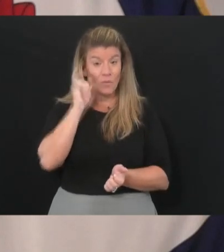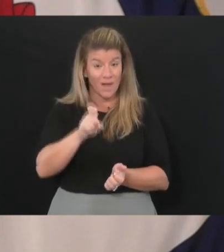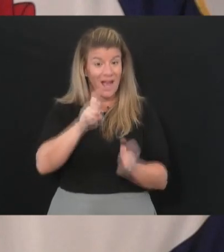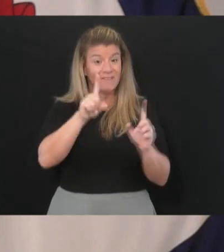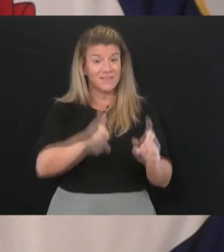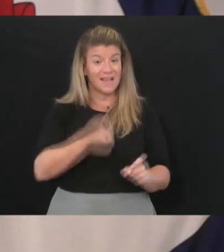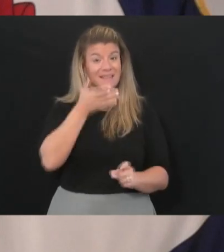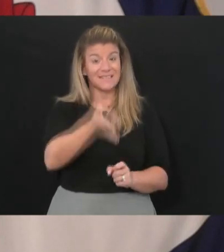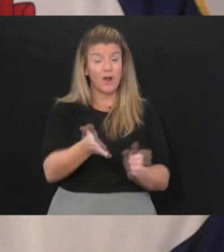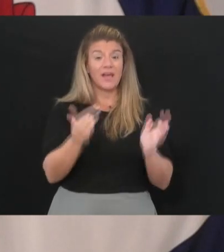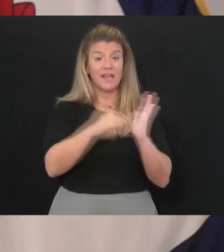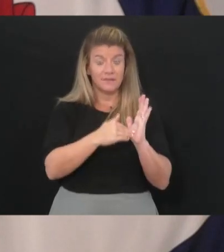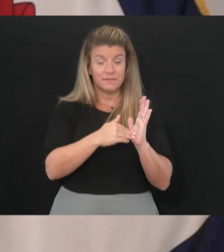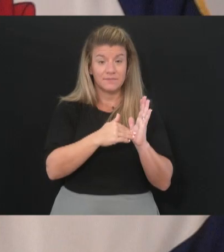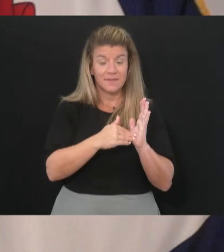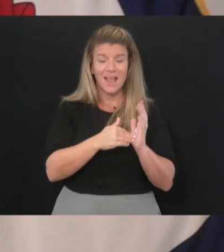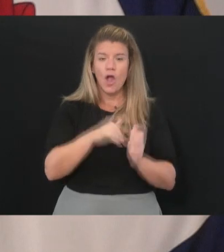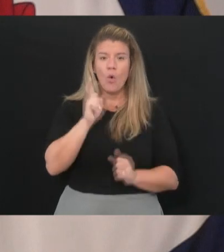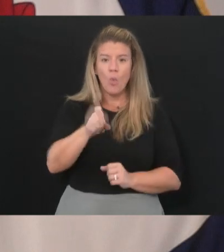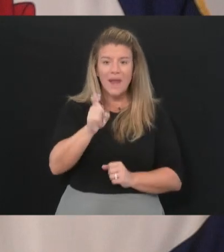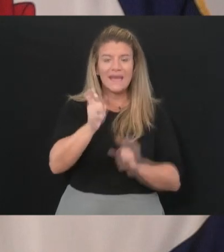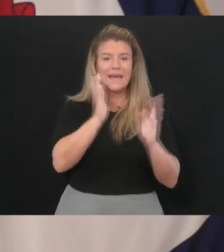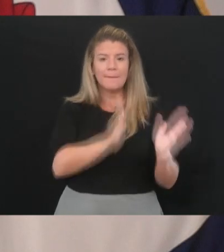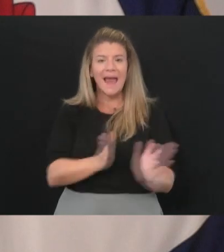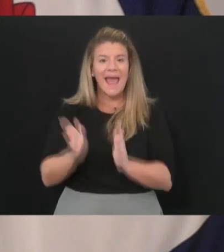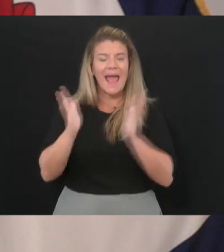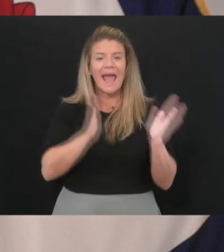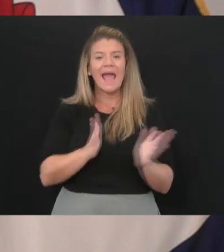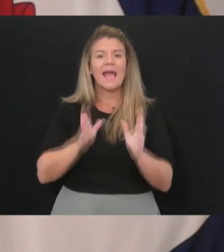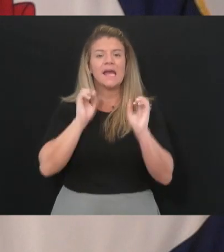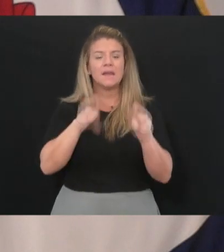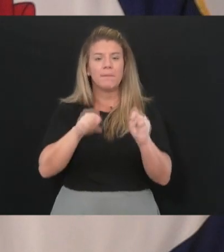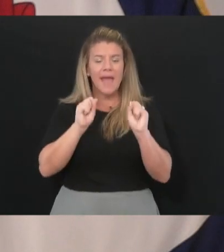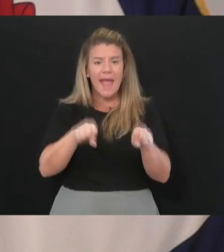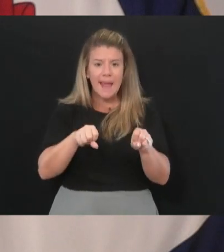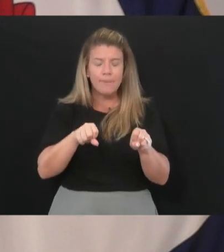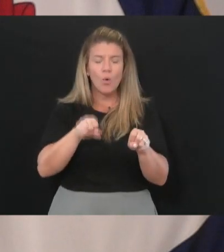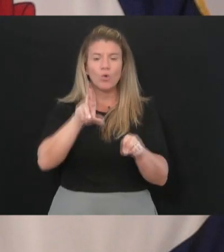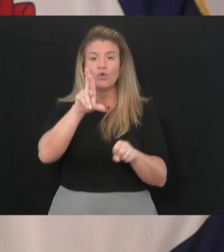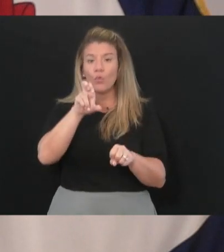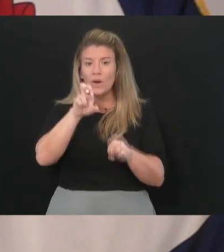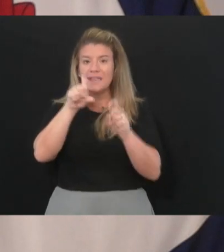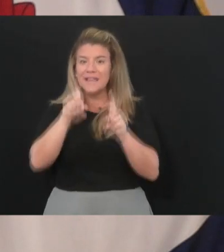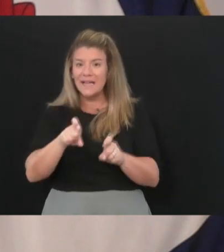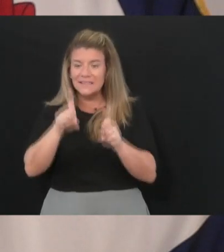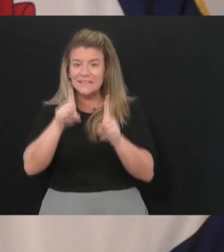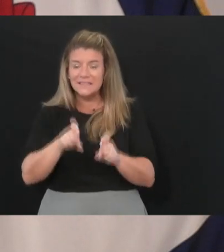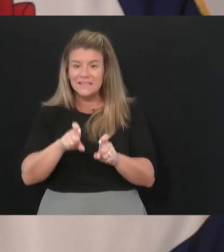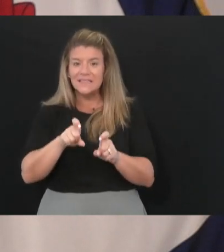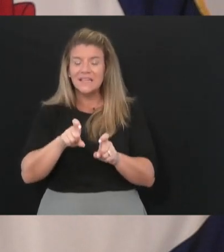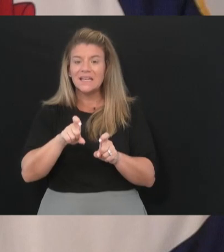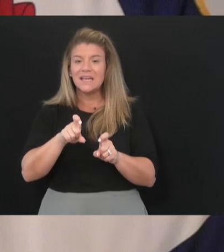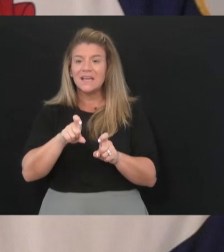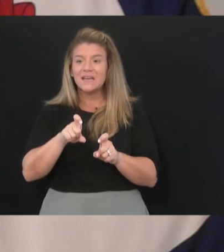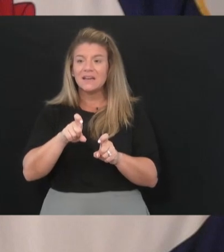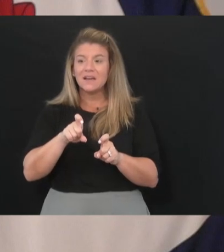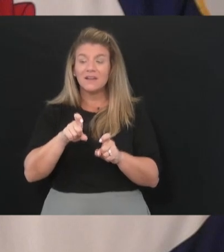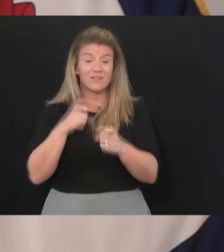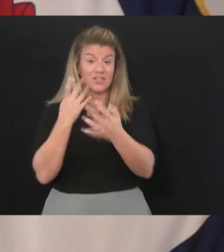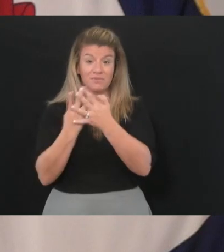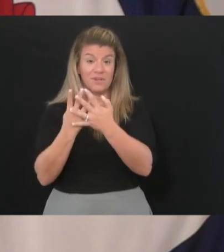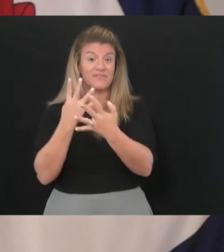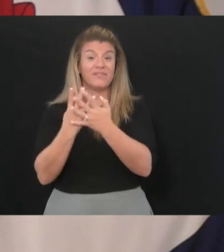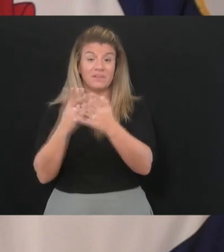And we need a plan to be able to go through and retest every person in our